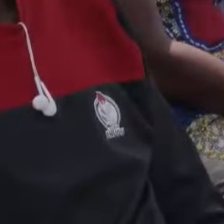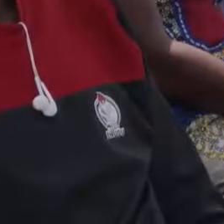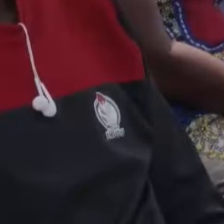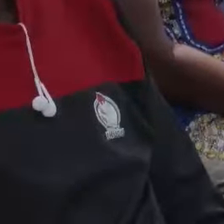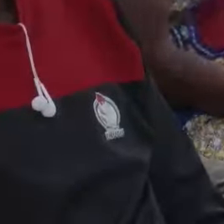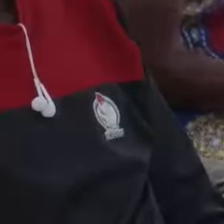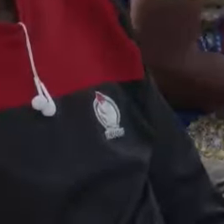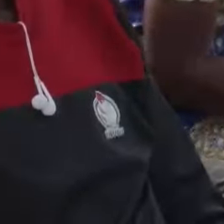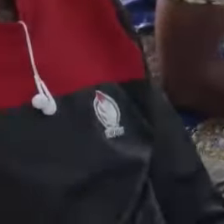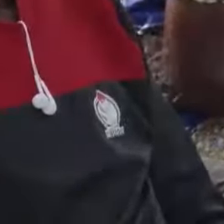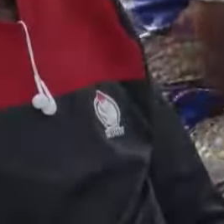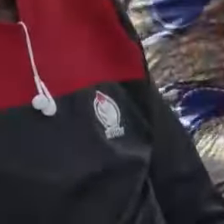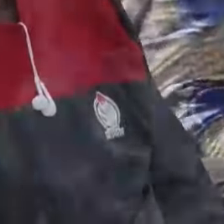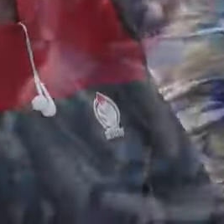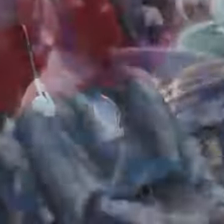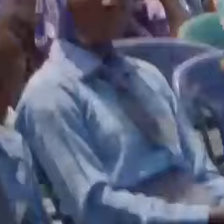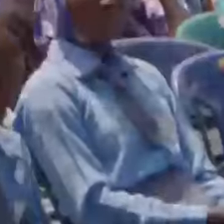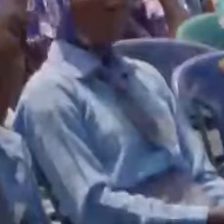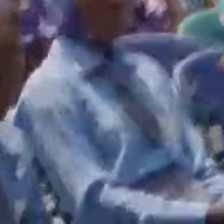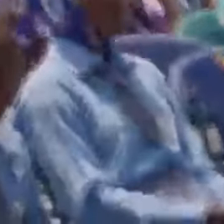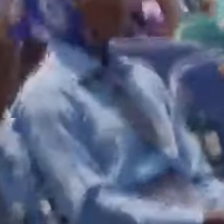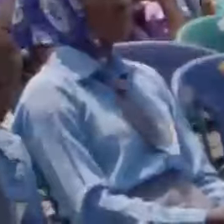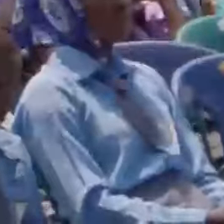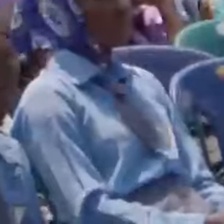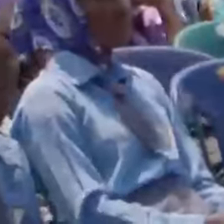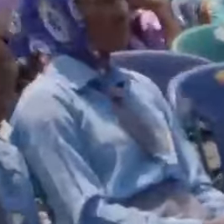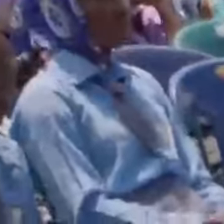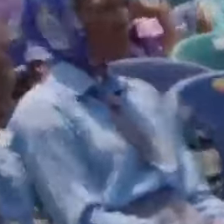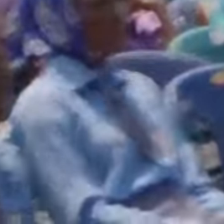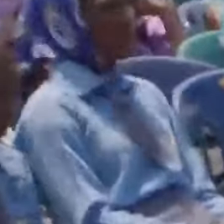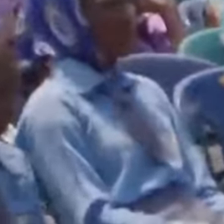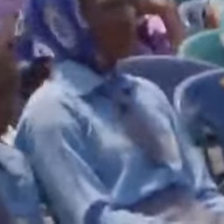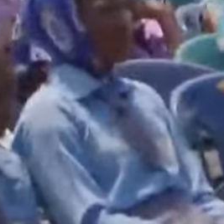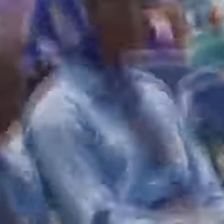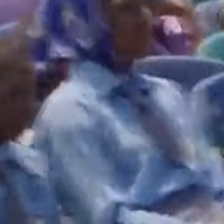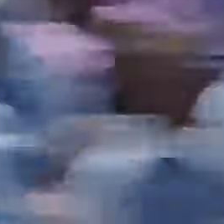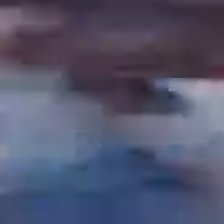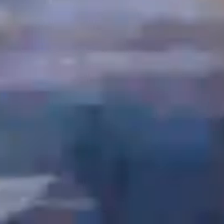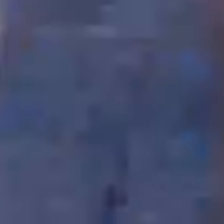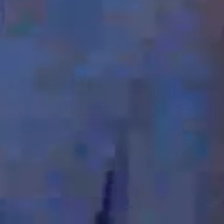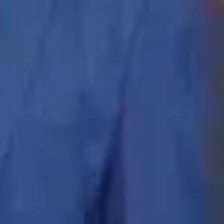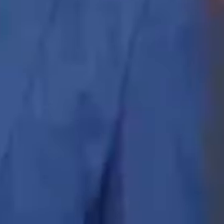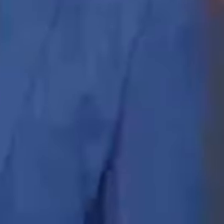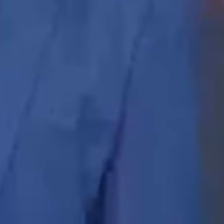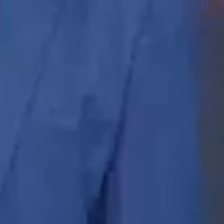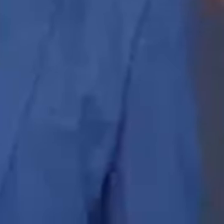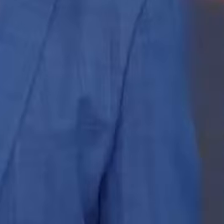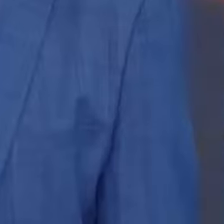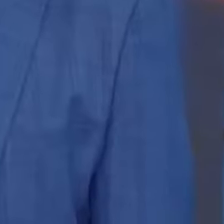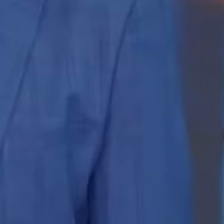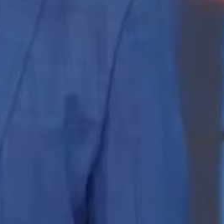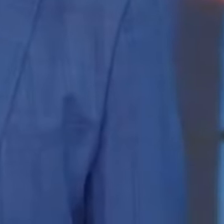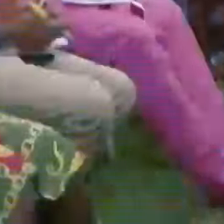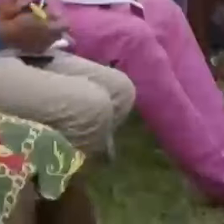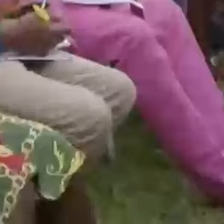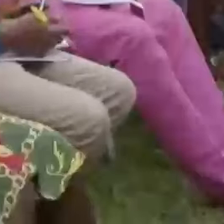away from the never-do-wells, and he brings your name to among the people that will achieve in